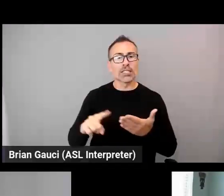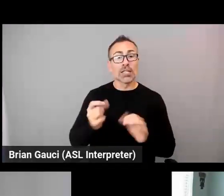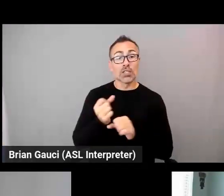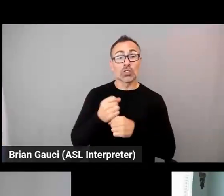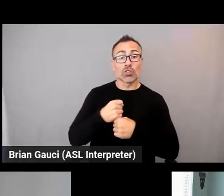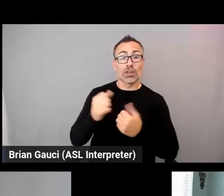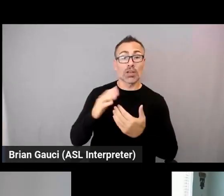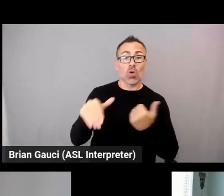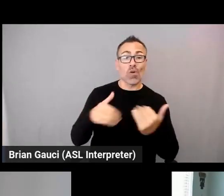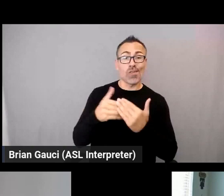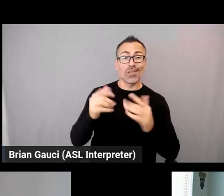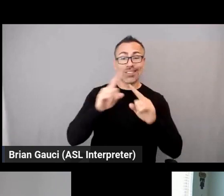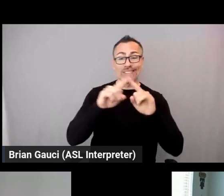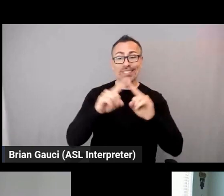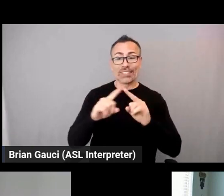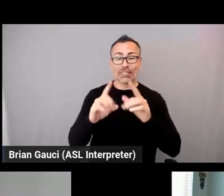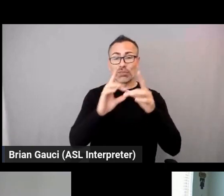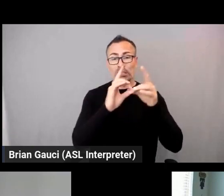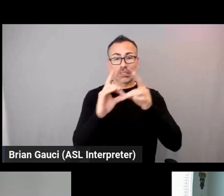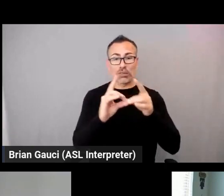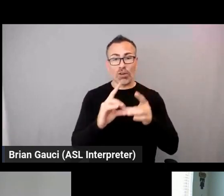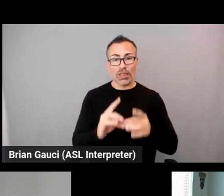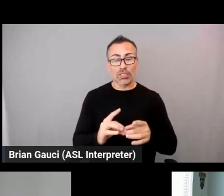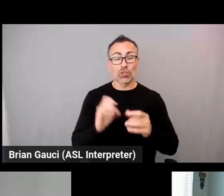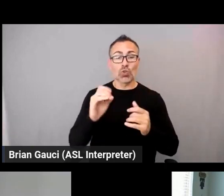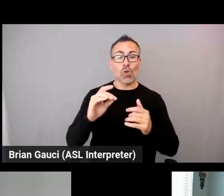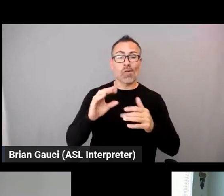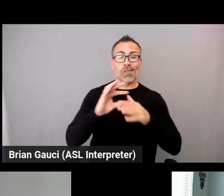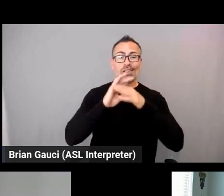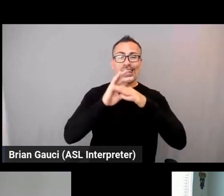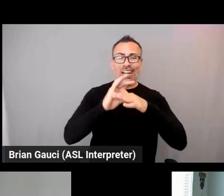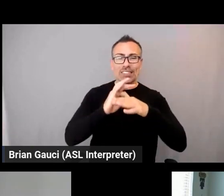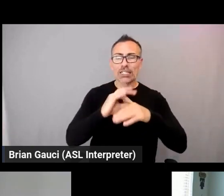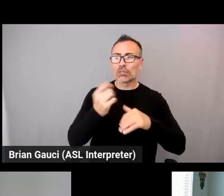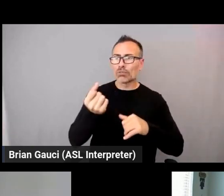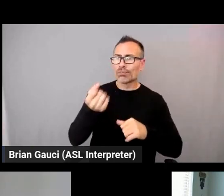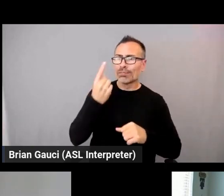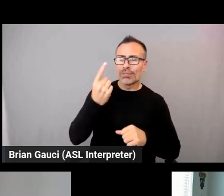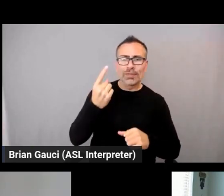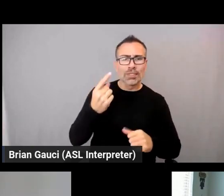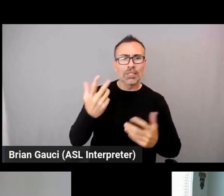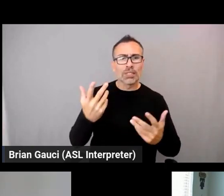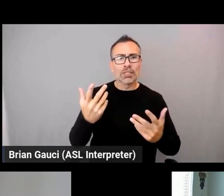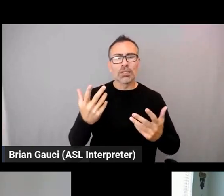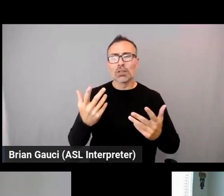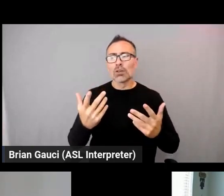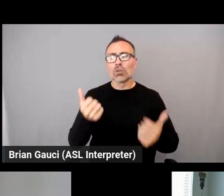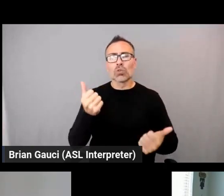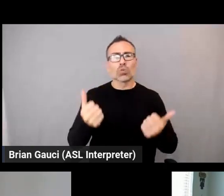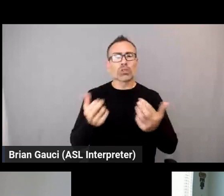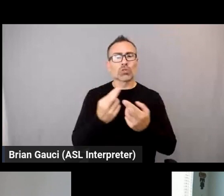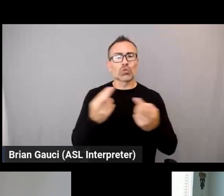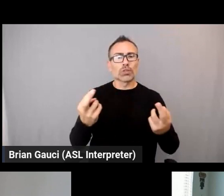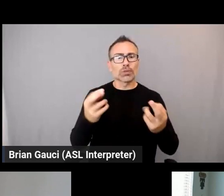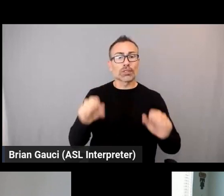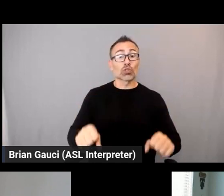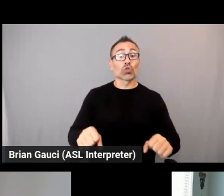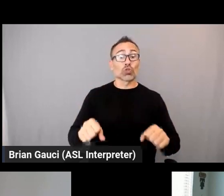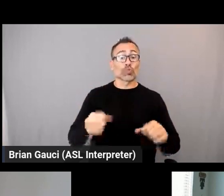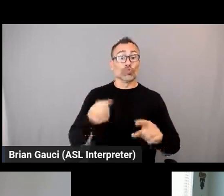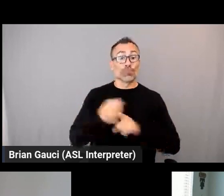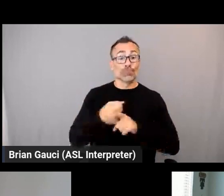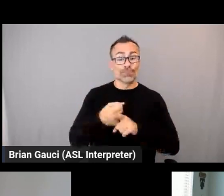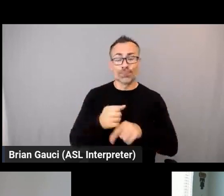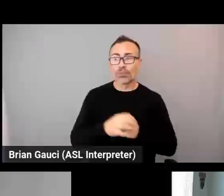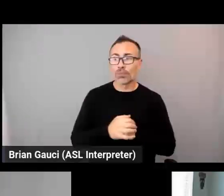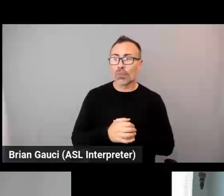these different correlations or context, right? For understanding what resources could be impacted, and